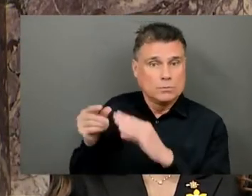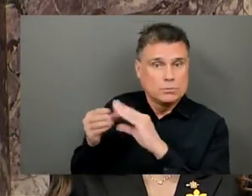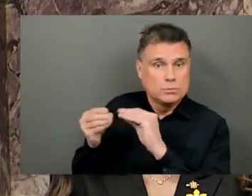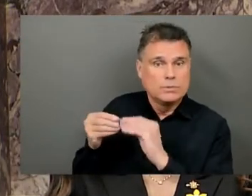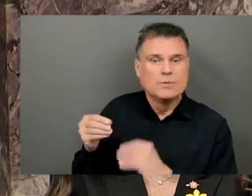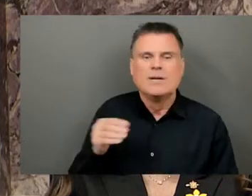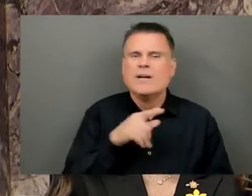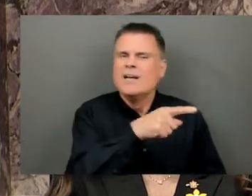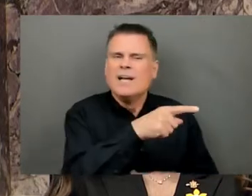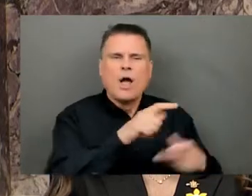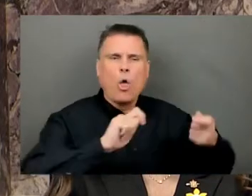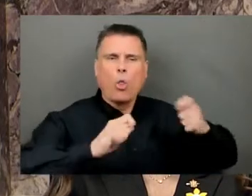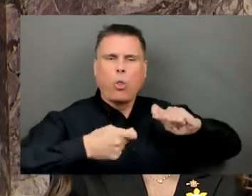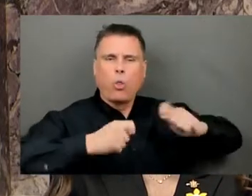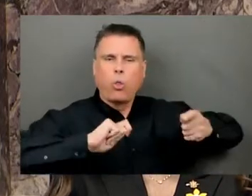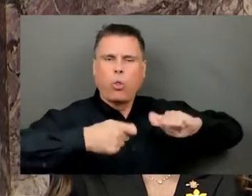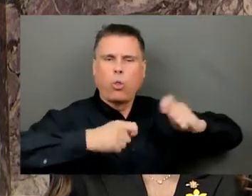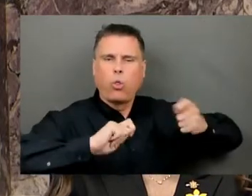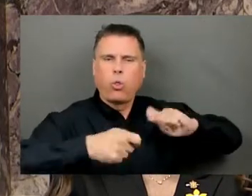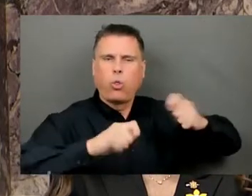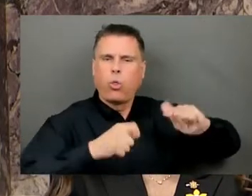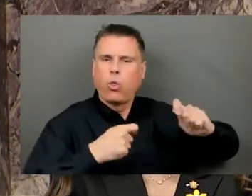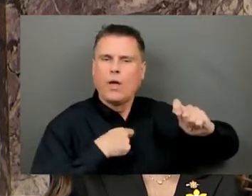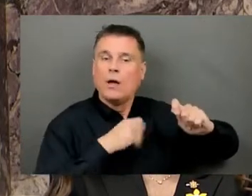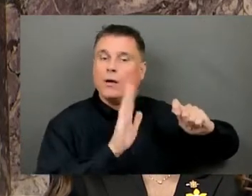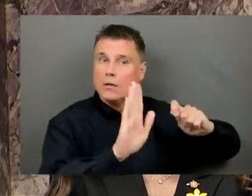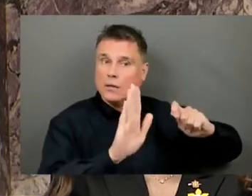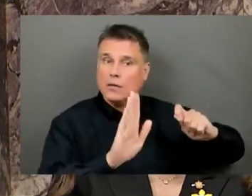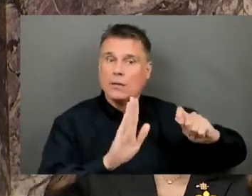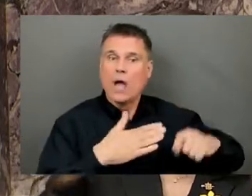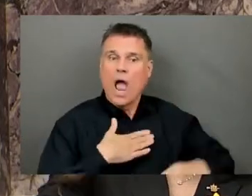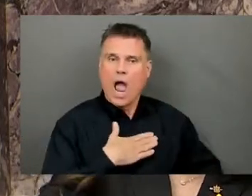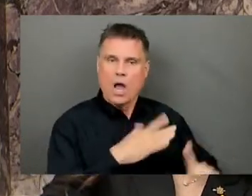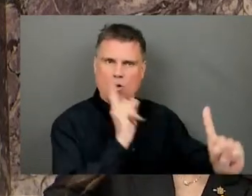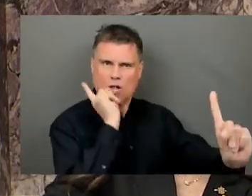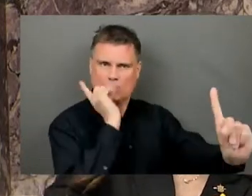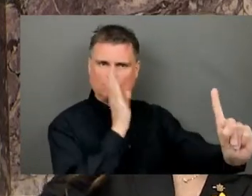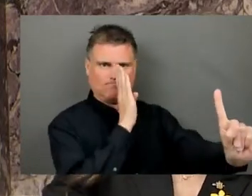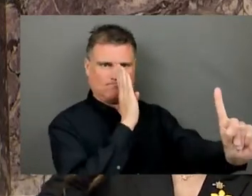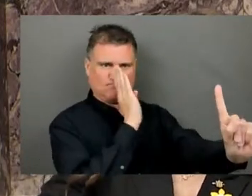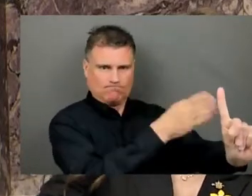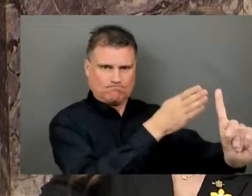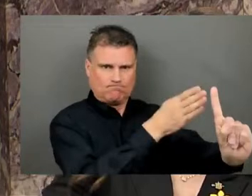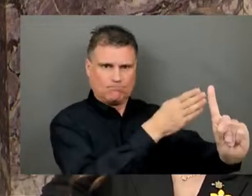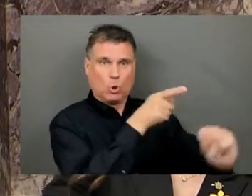hold him accountable for the safety of nurses in British Columbia every single day.